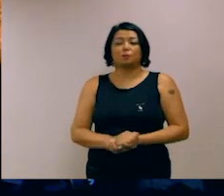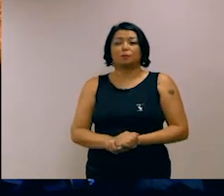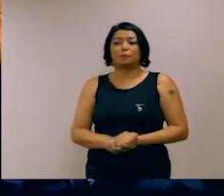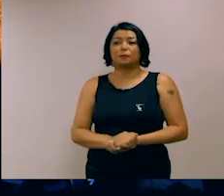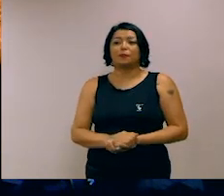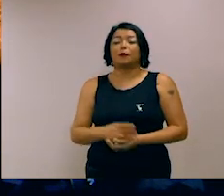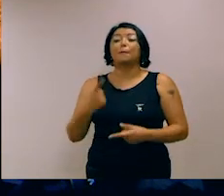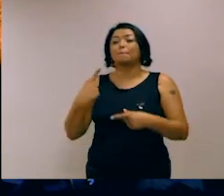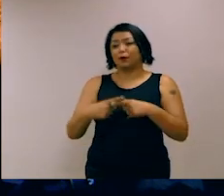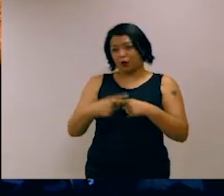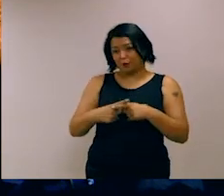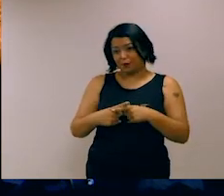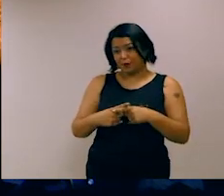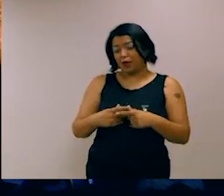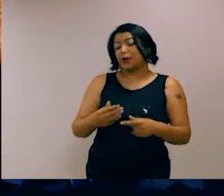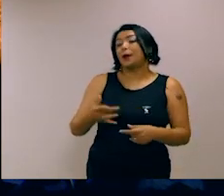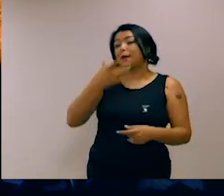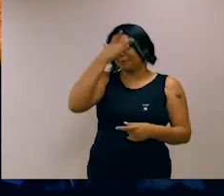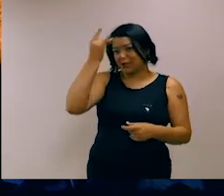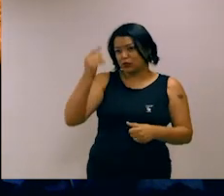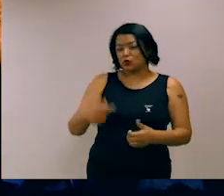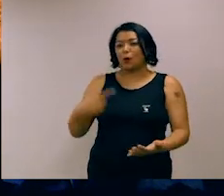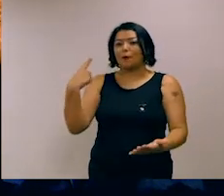like some of you here.